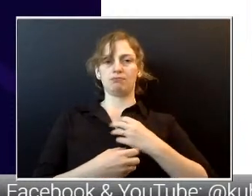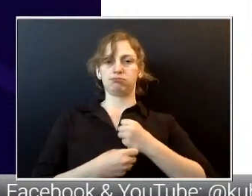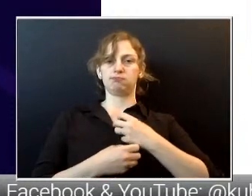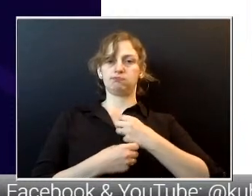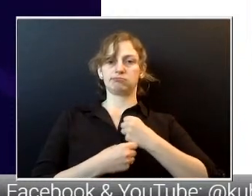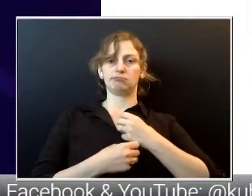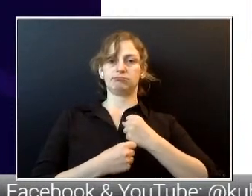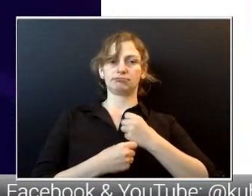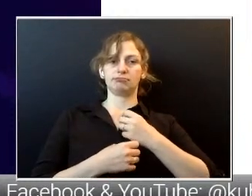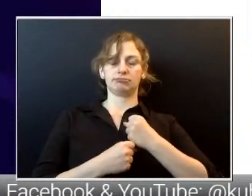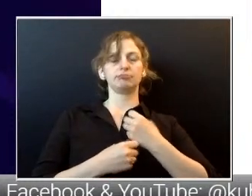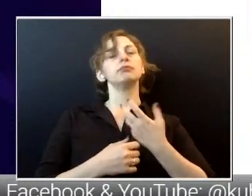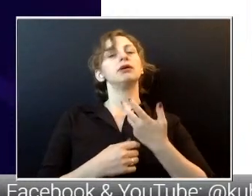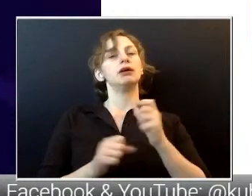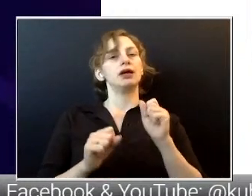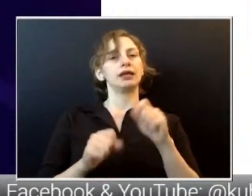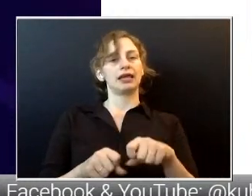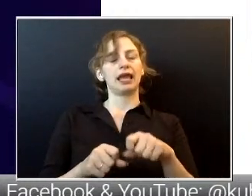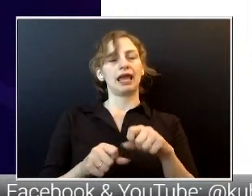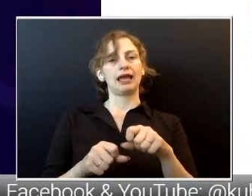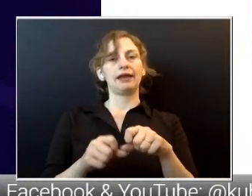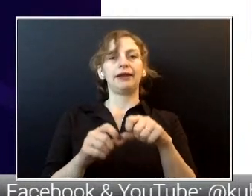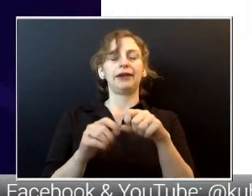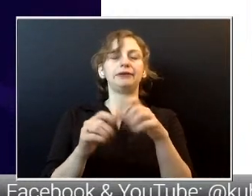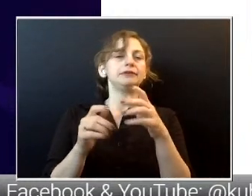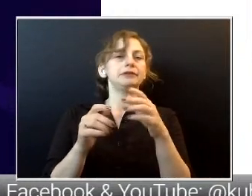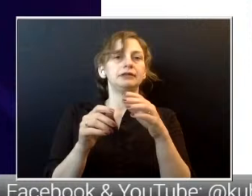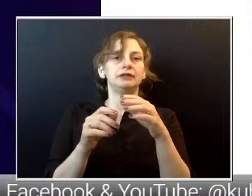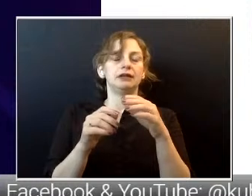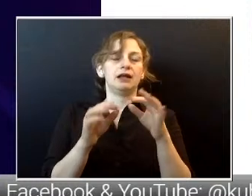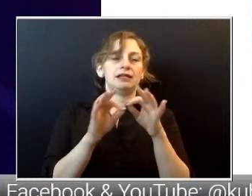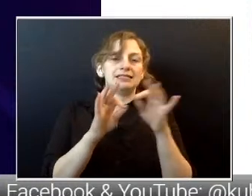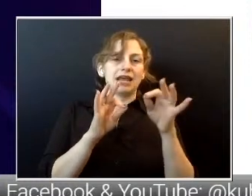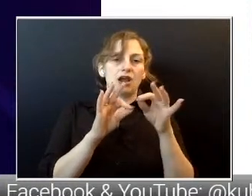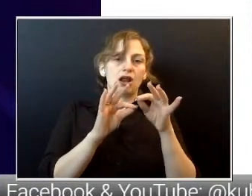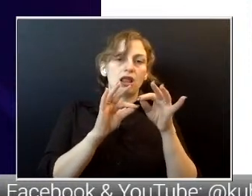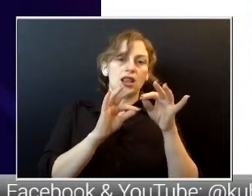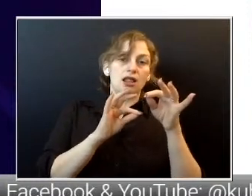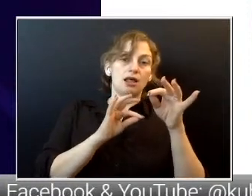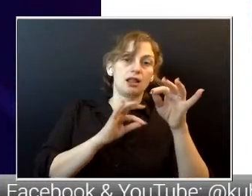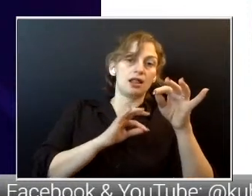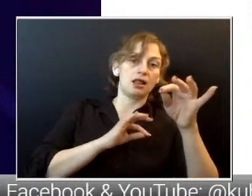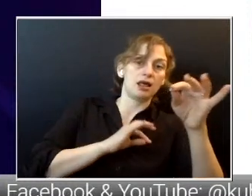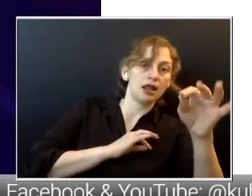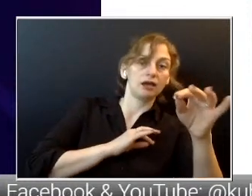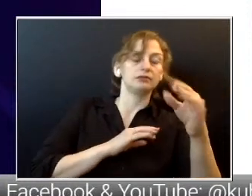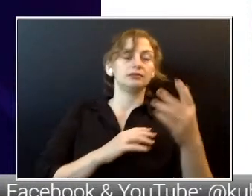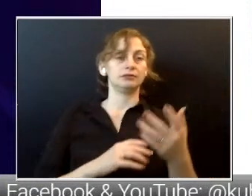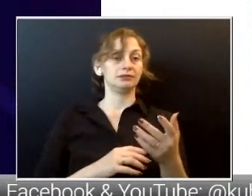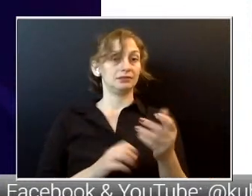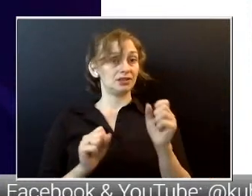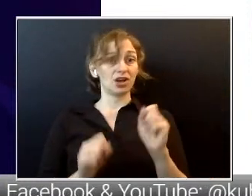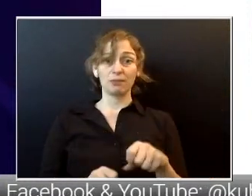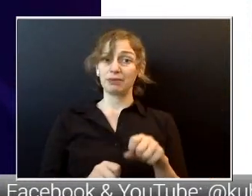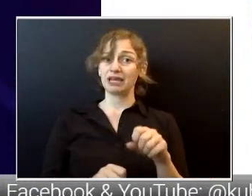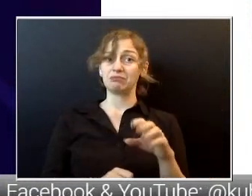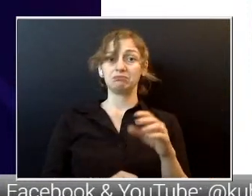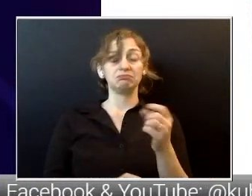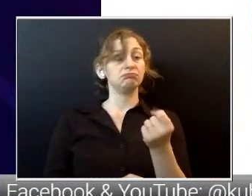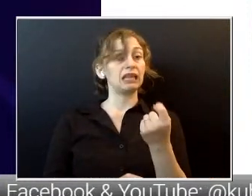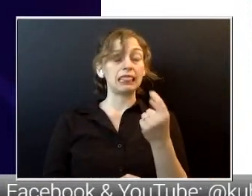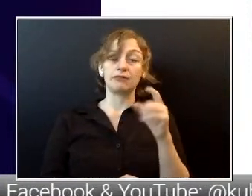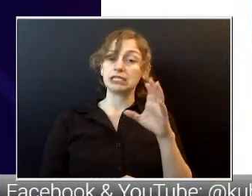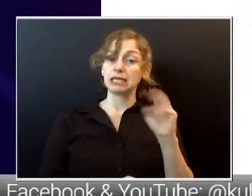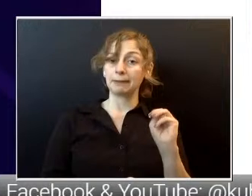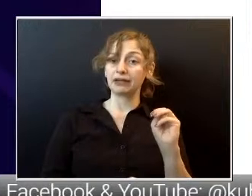go just for 11 centimeters like her dad had, or it can go all the way down through the chest, through the abdomen, into